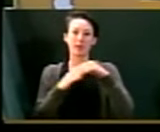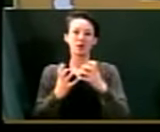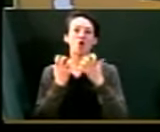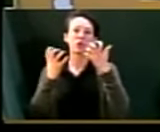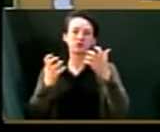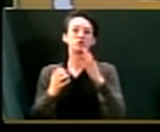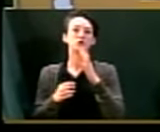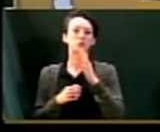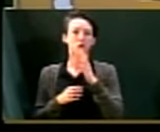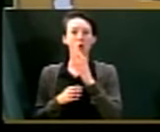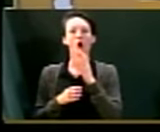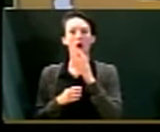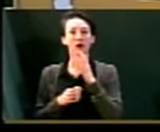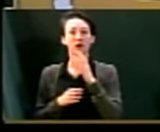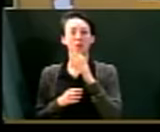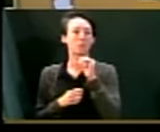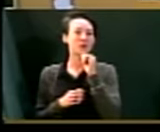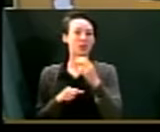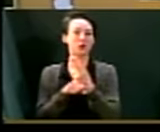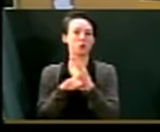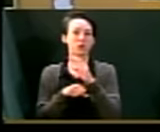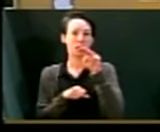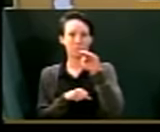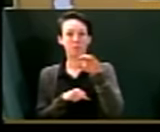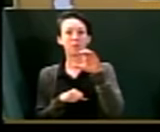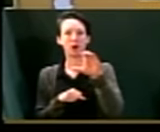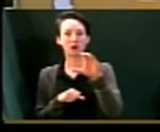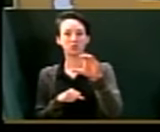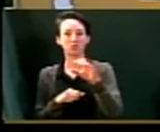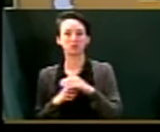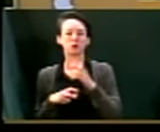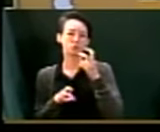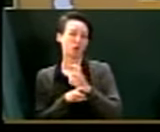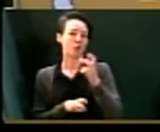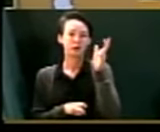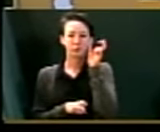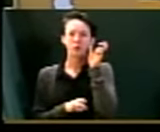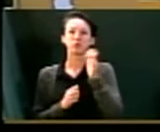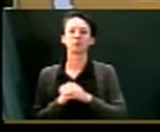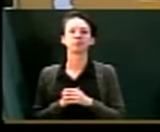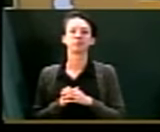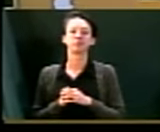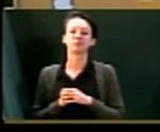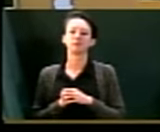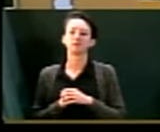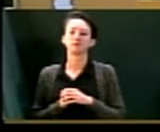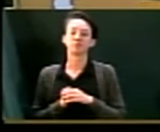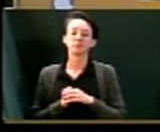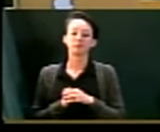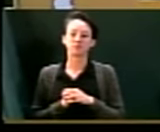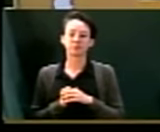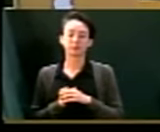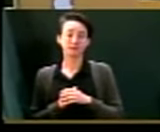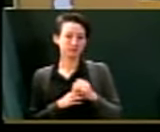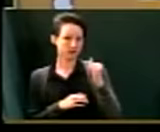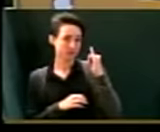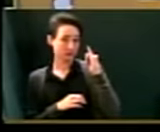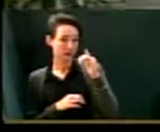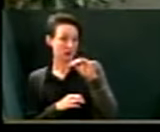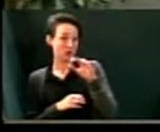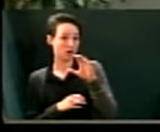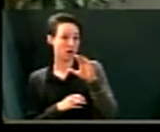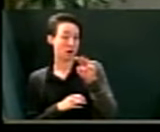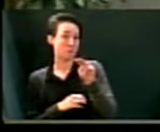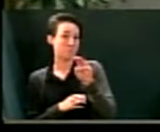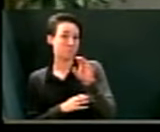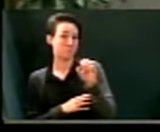Oh, yes. From Loudoun County. All right. Thank you. Ms. Coatney, Ms. If you're going to speak directly, which I'm not